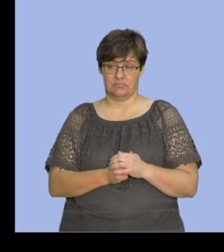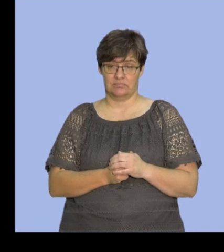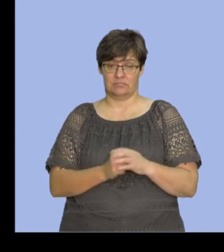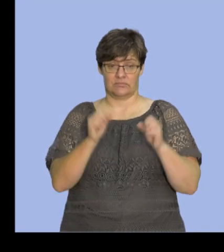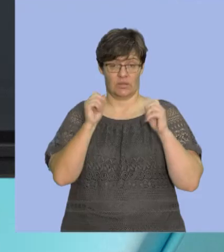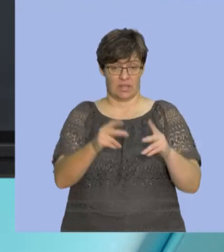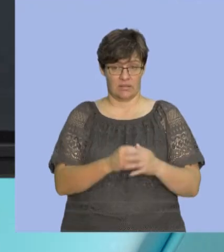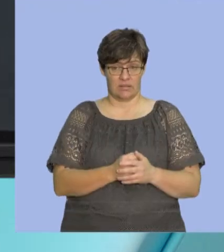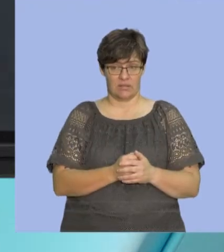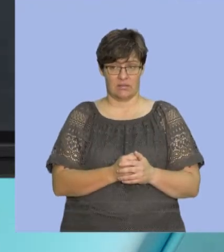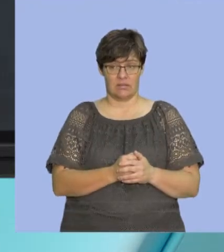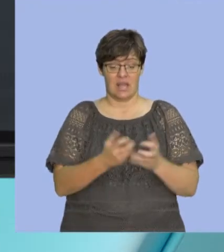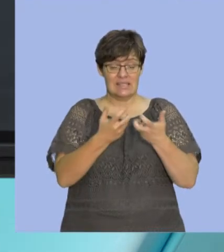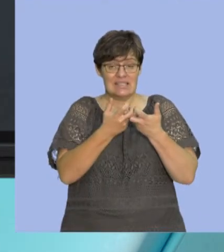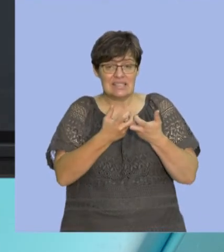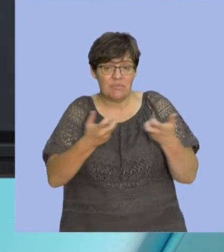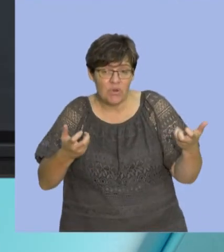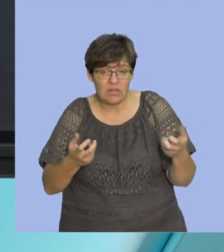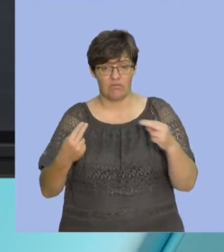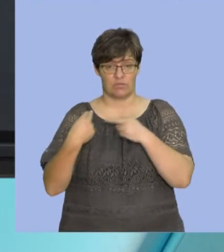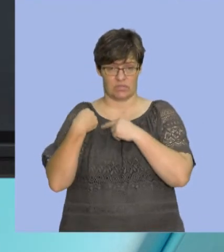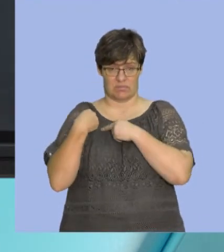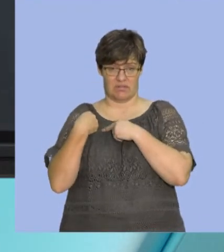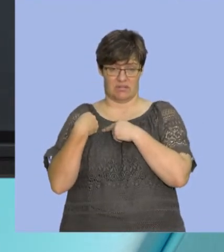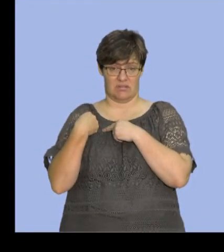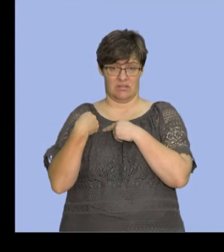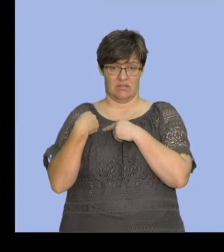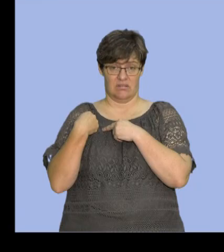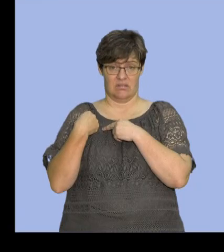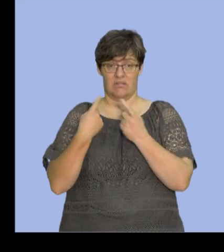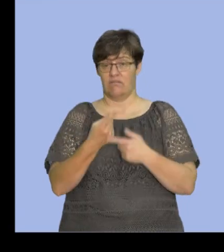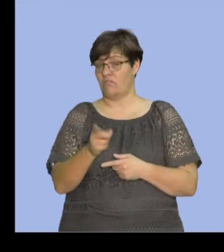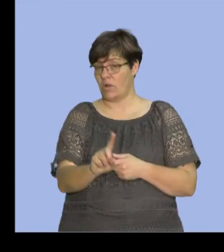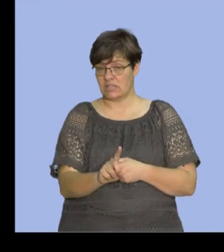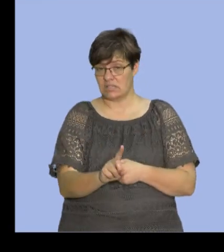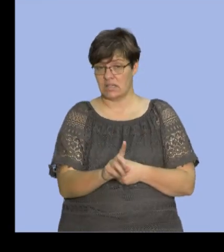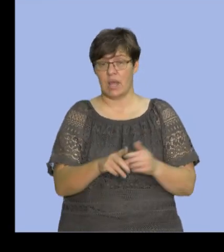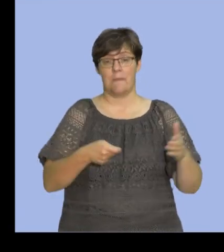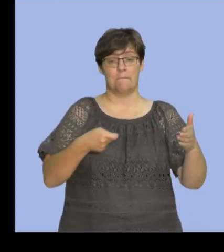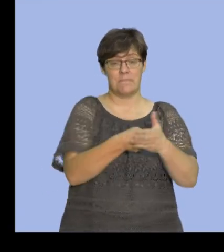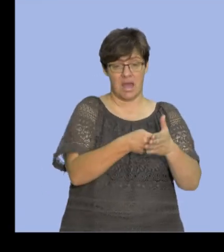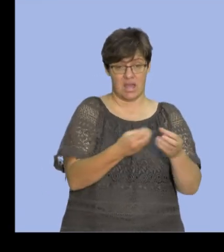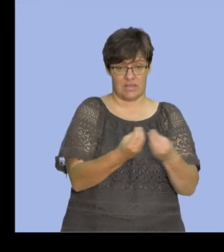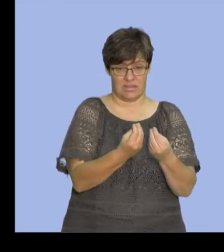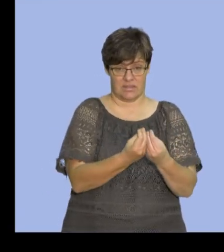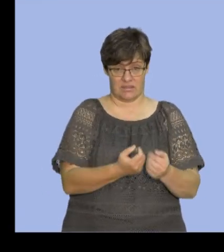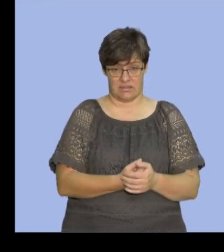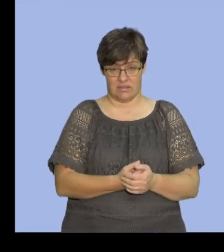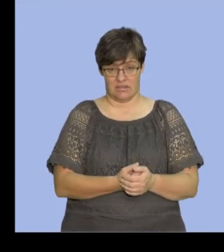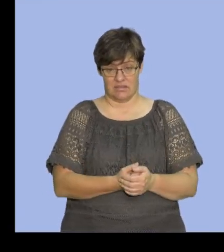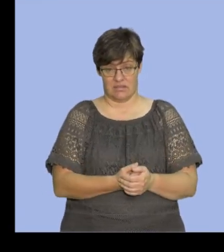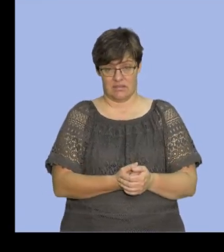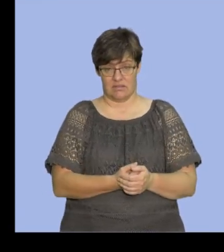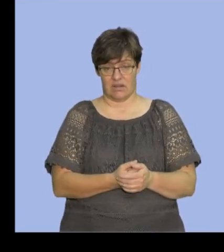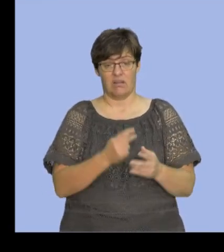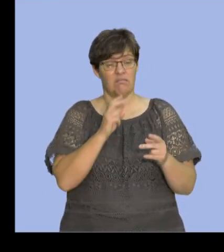Okay? Separation of your duties with regards to the purchasing of goods. Right? I alluded to